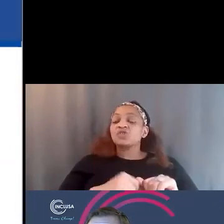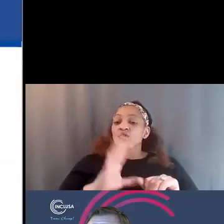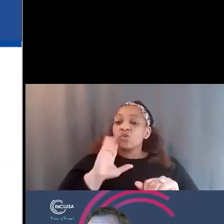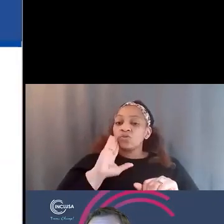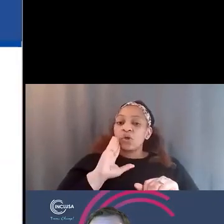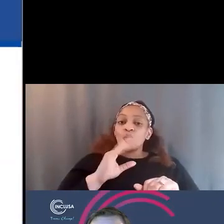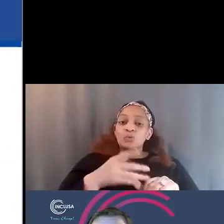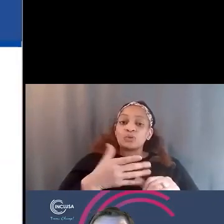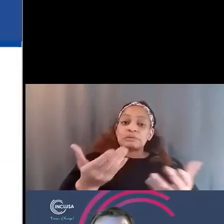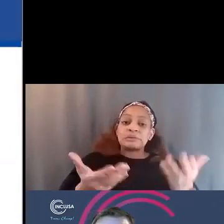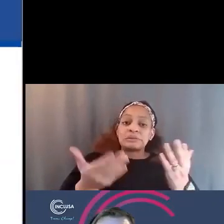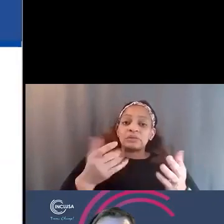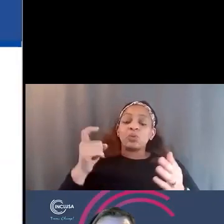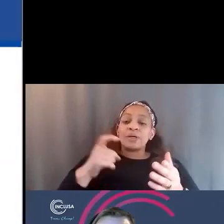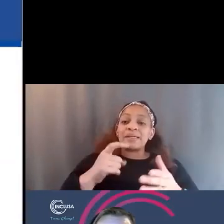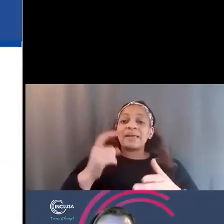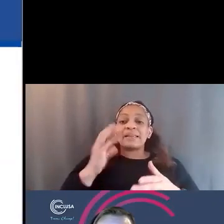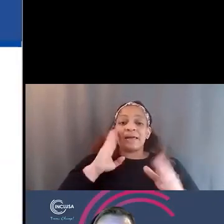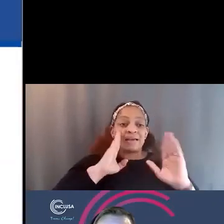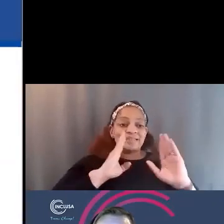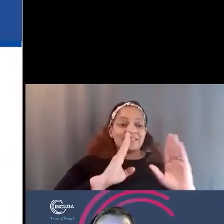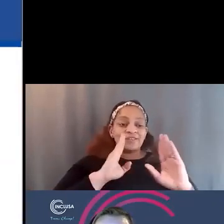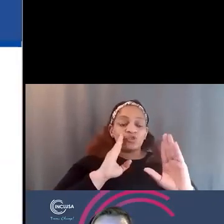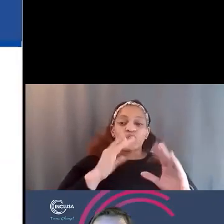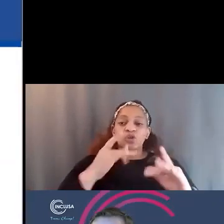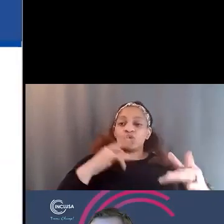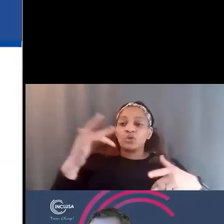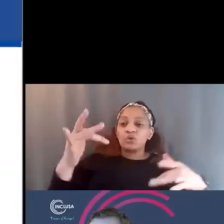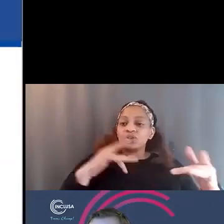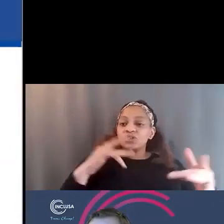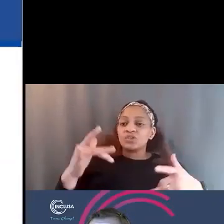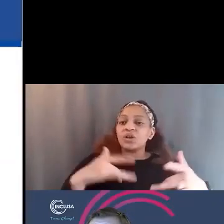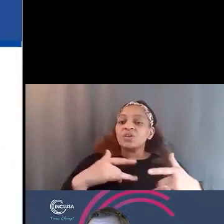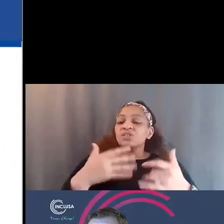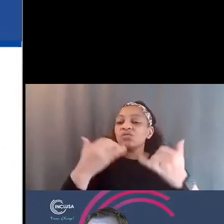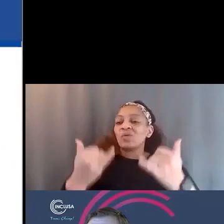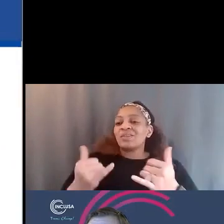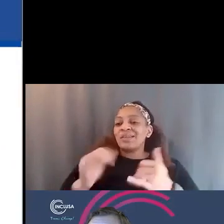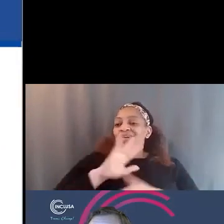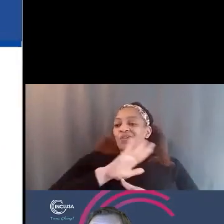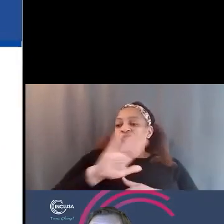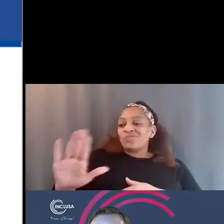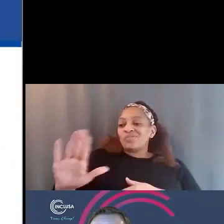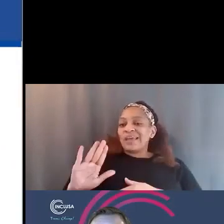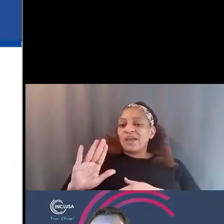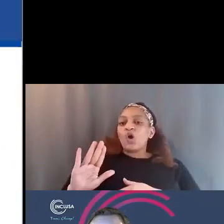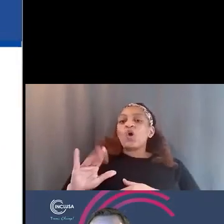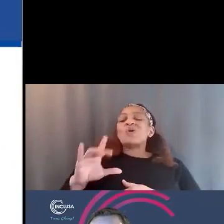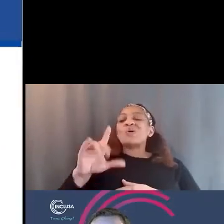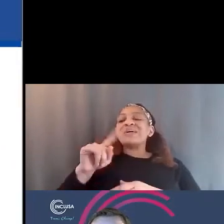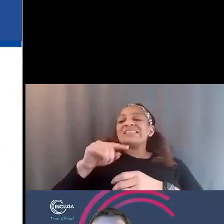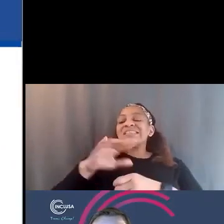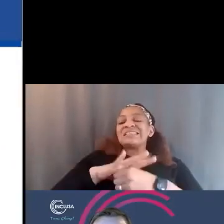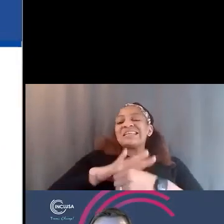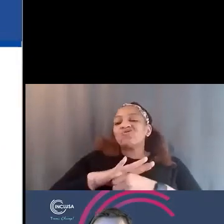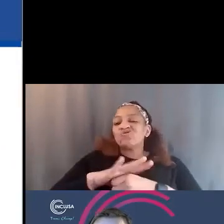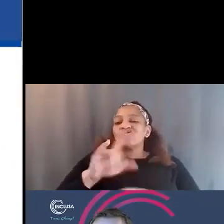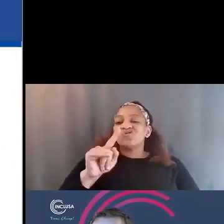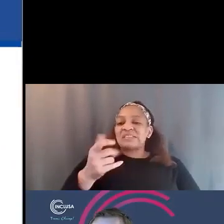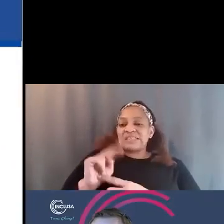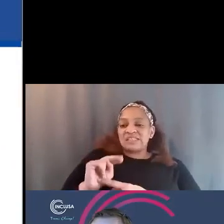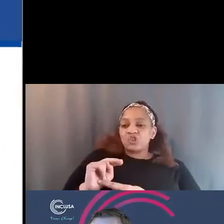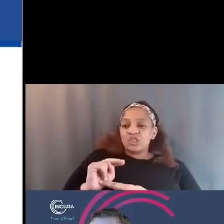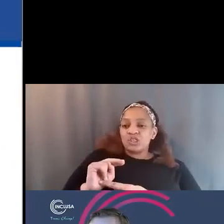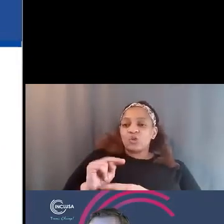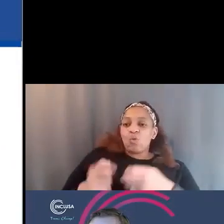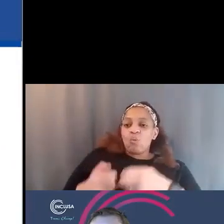a concern for guardians, and try to understand what their concerns and questions are. We do have internal resources.